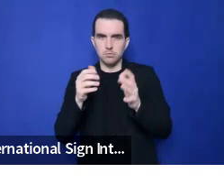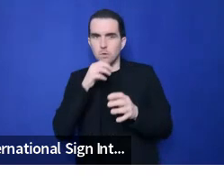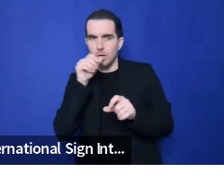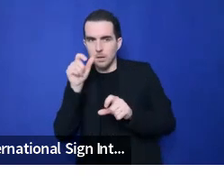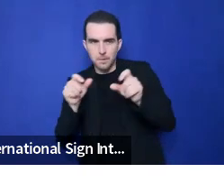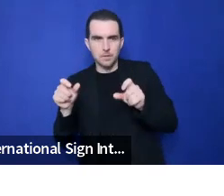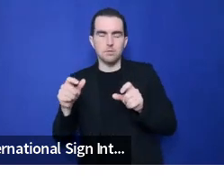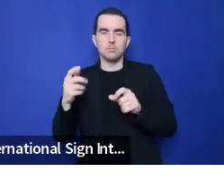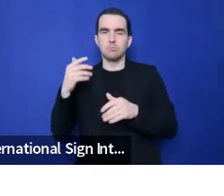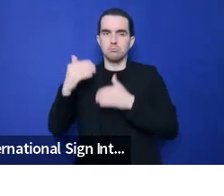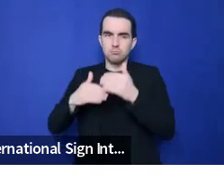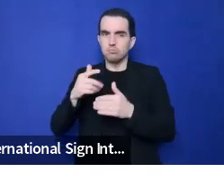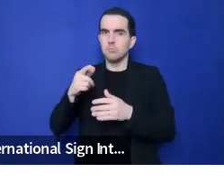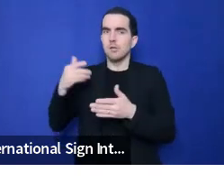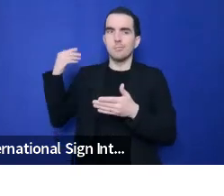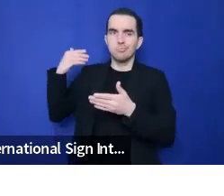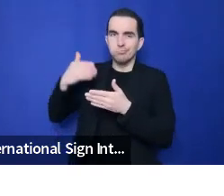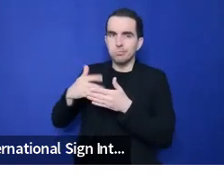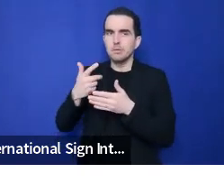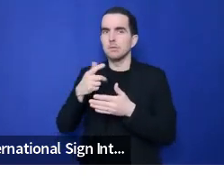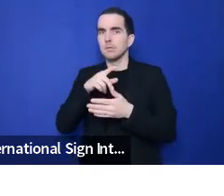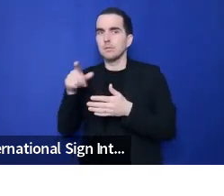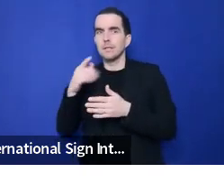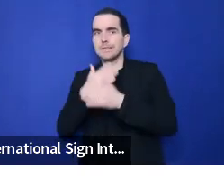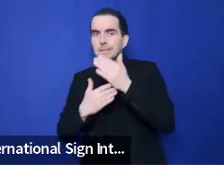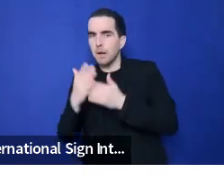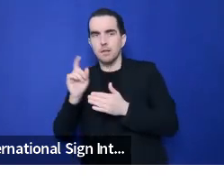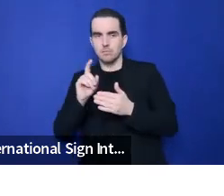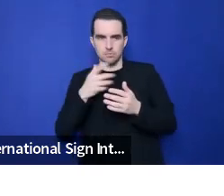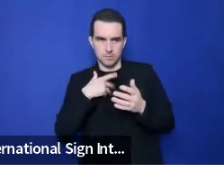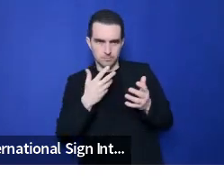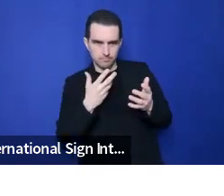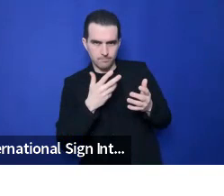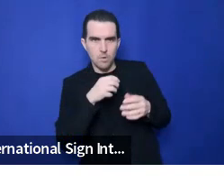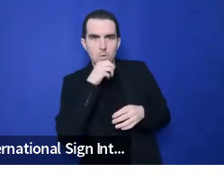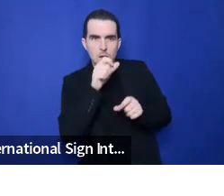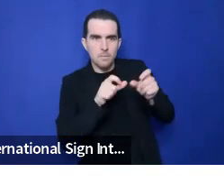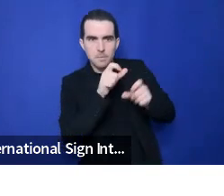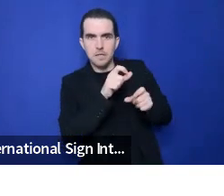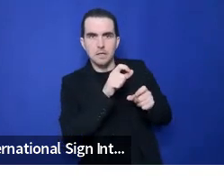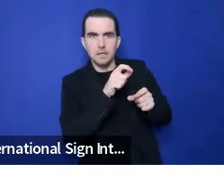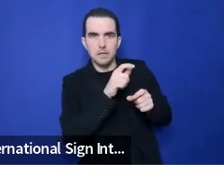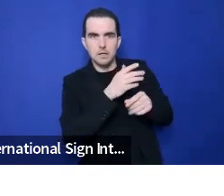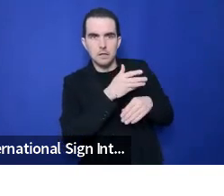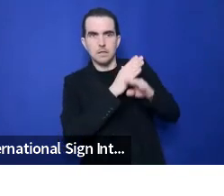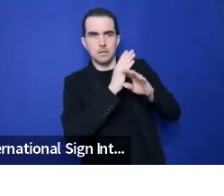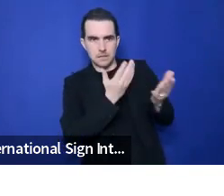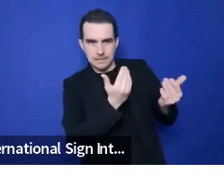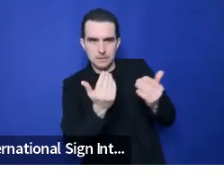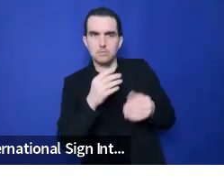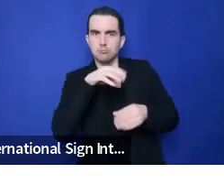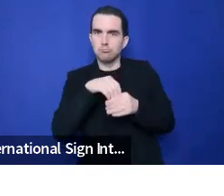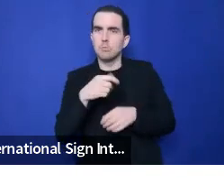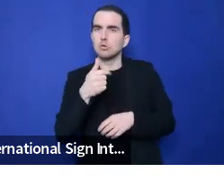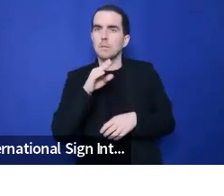initiatives that will support caregivers. As you can see from the table, 90% of caregivers in Tonga are women, and already